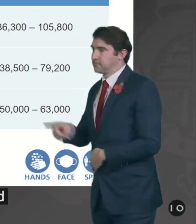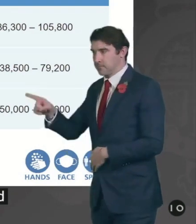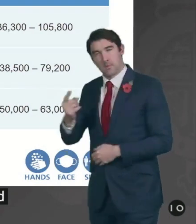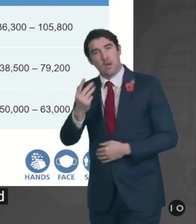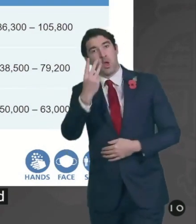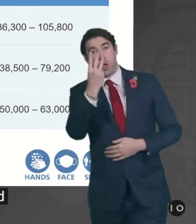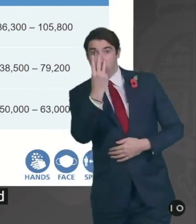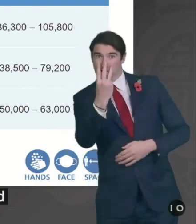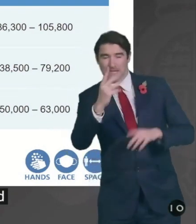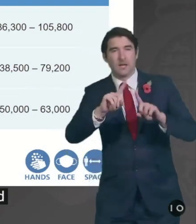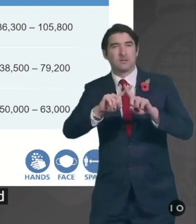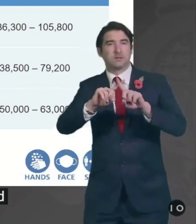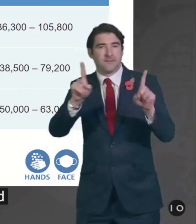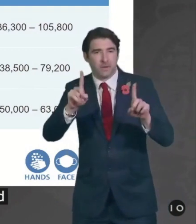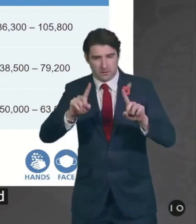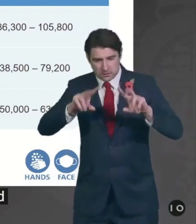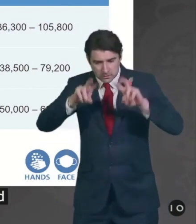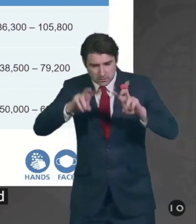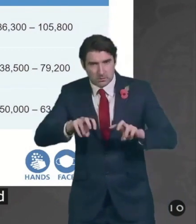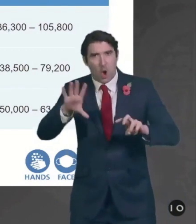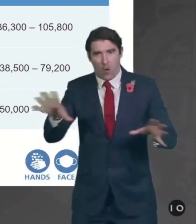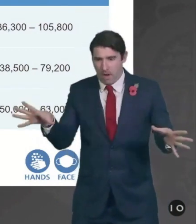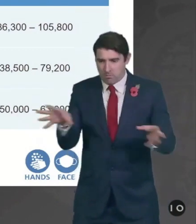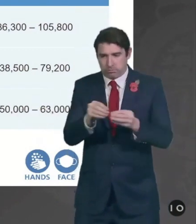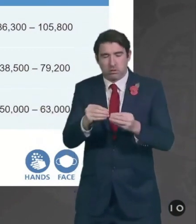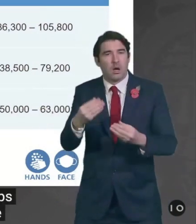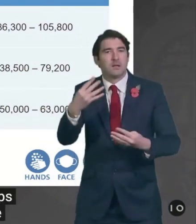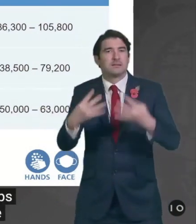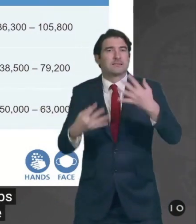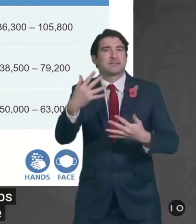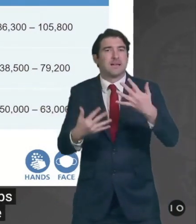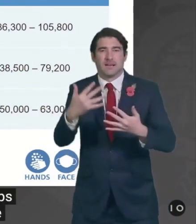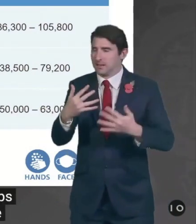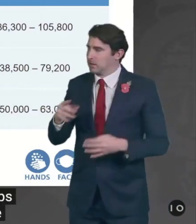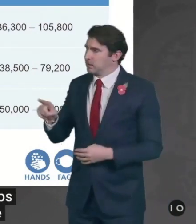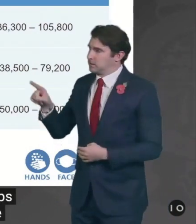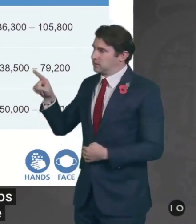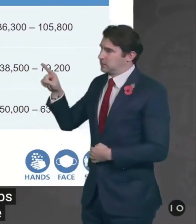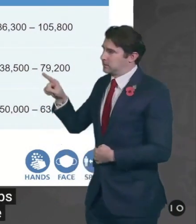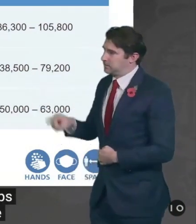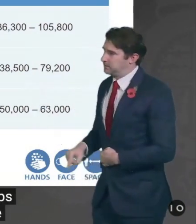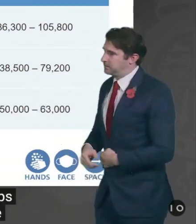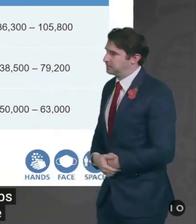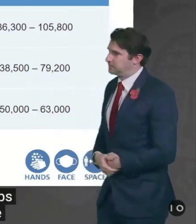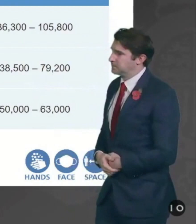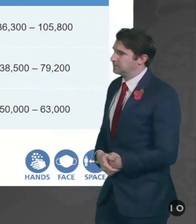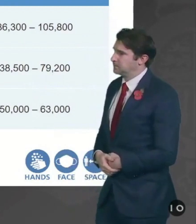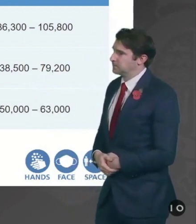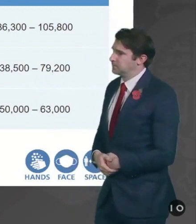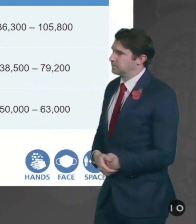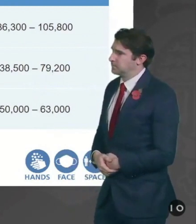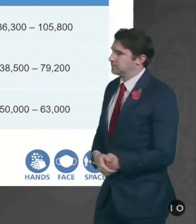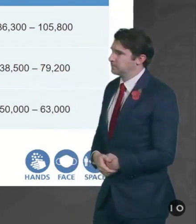new, and it's 50,000 plus most likely as the number, and perhaps 500,000 people or more overall